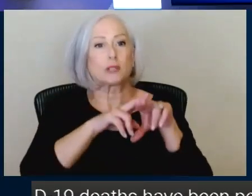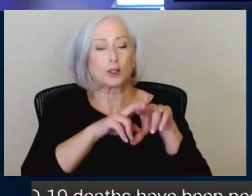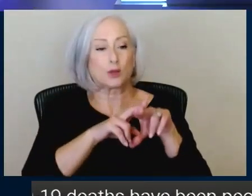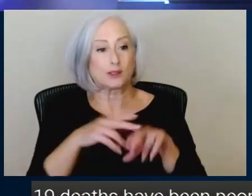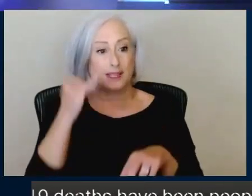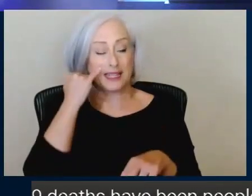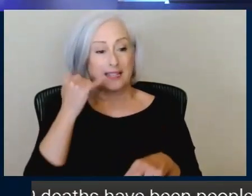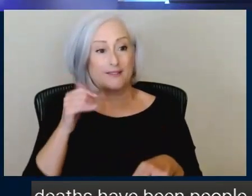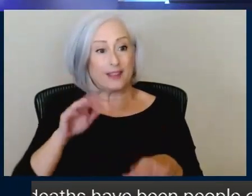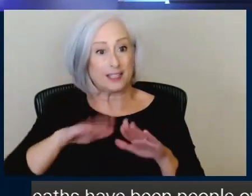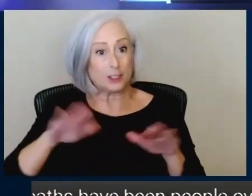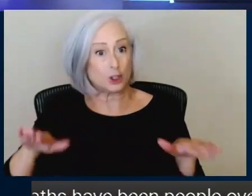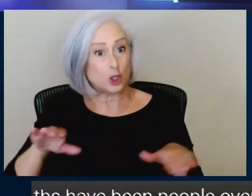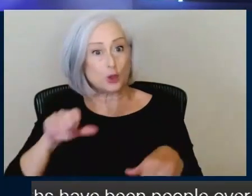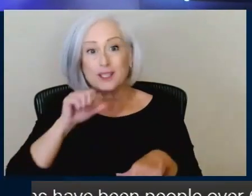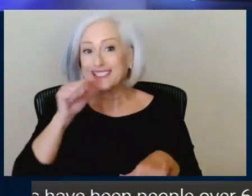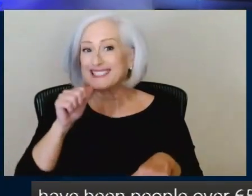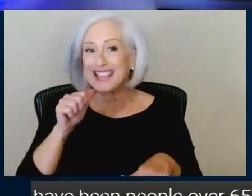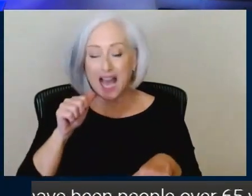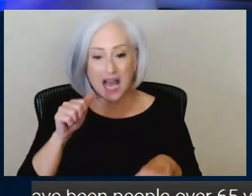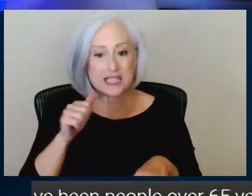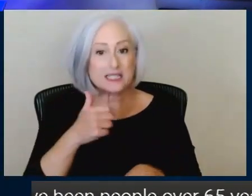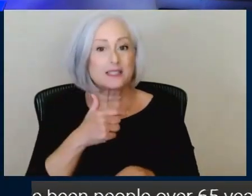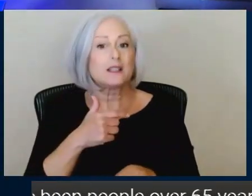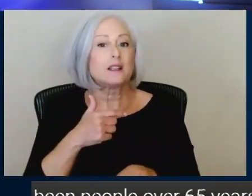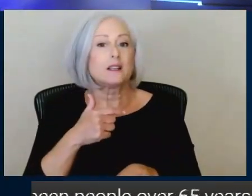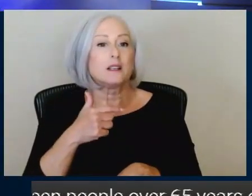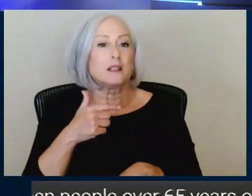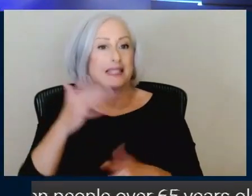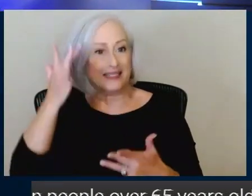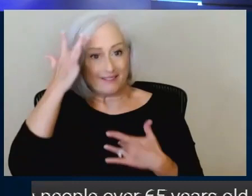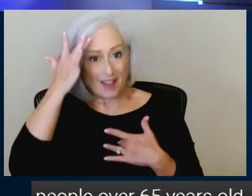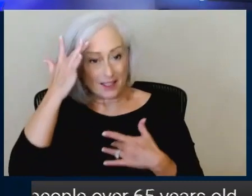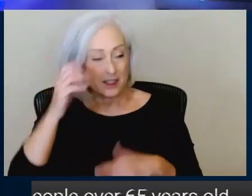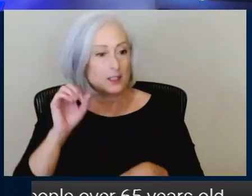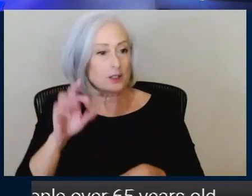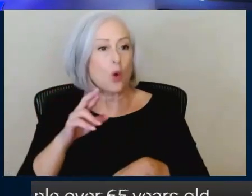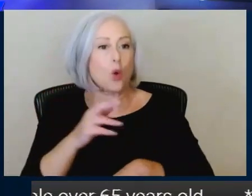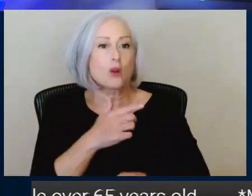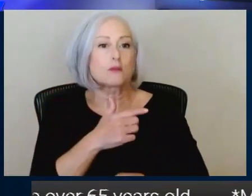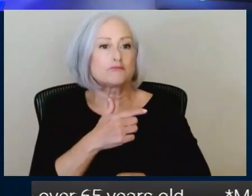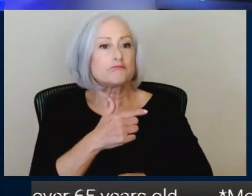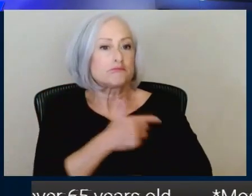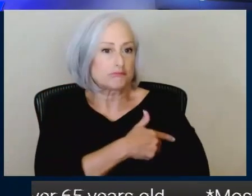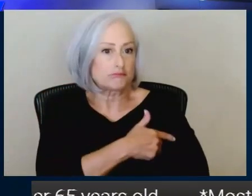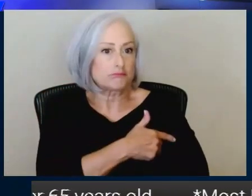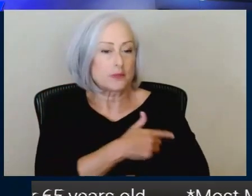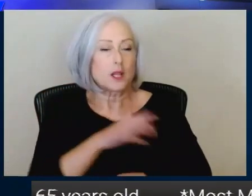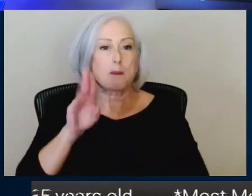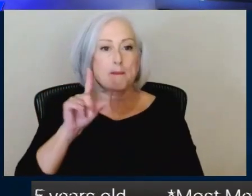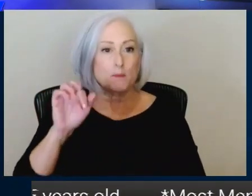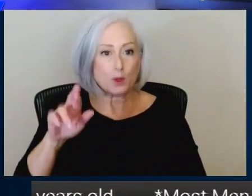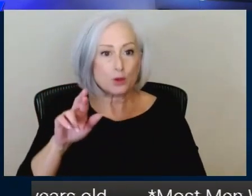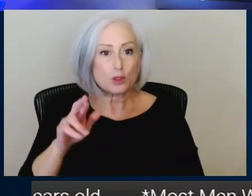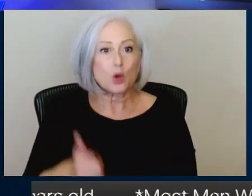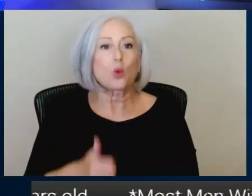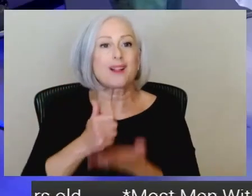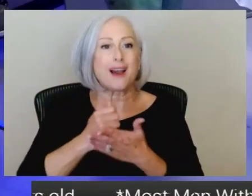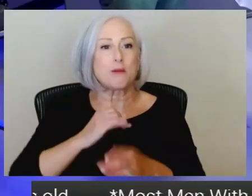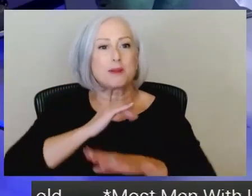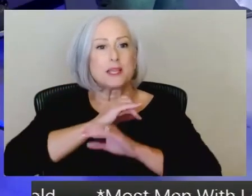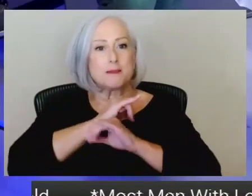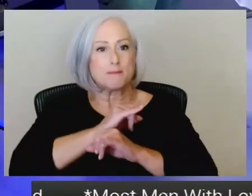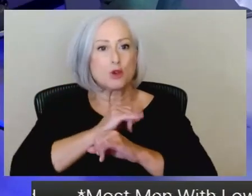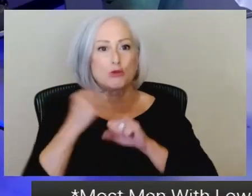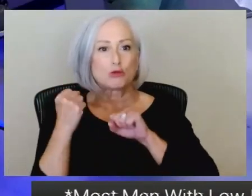are vaccinated, it's important to get that booster dose. That is really going to help increase the breadth of that immune response, both T